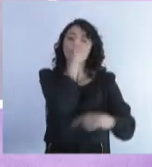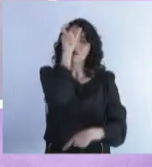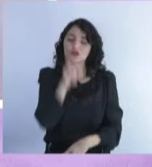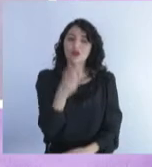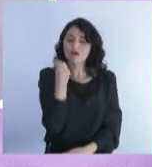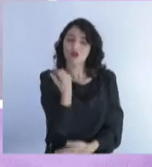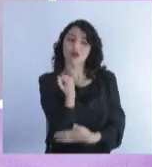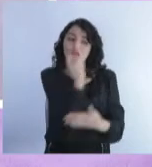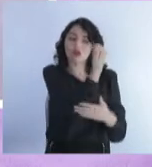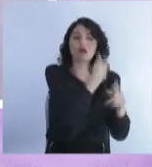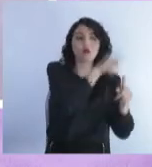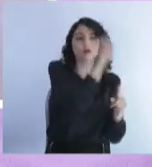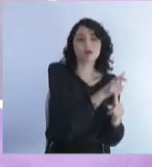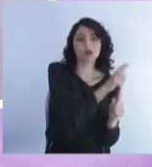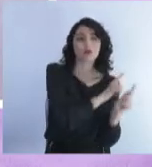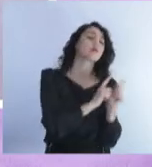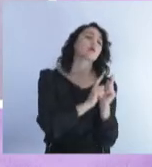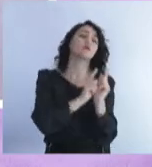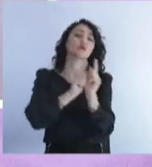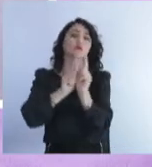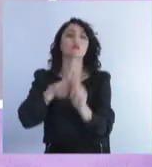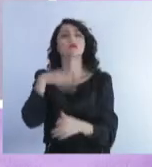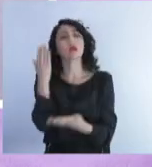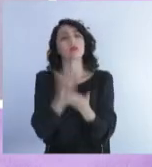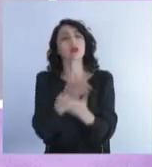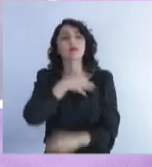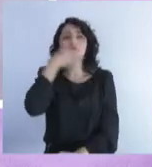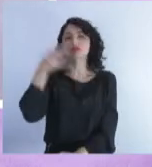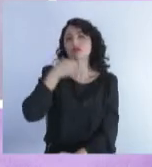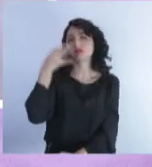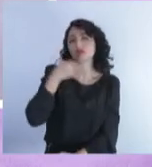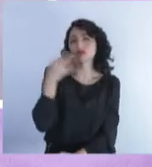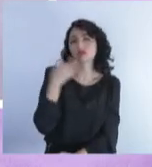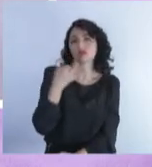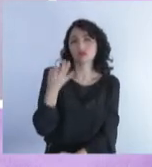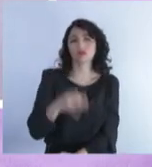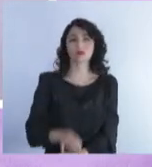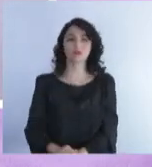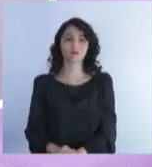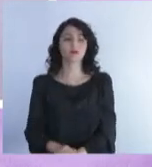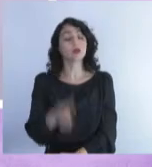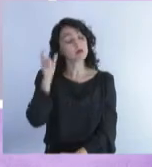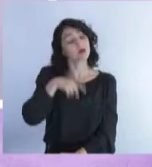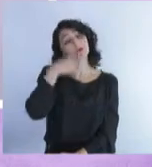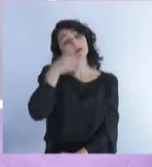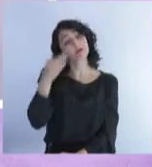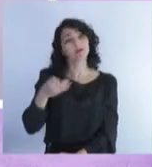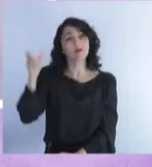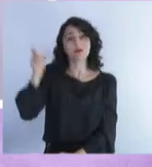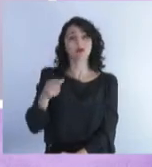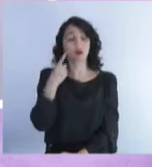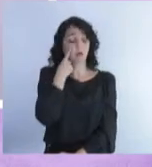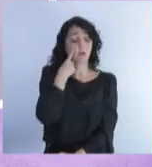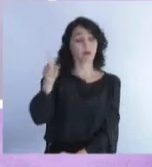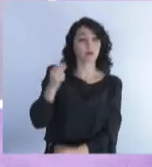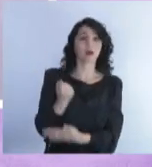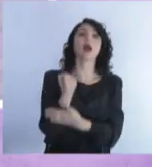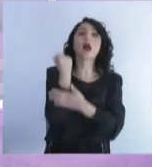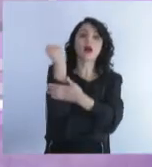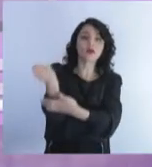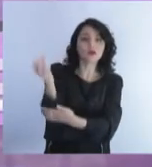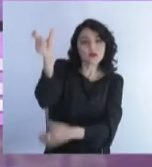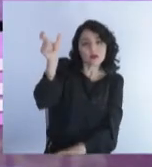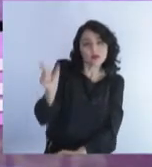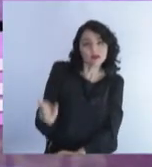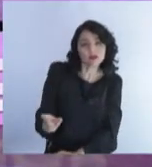the person who stopped to help the stranger in need by the side of the road. Half of them had other topics from the